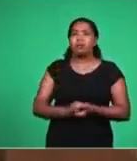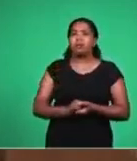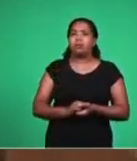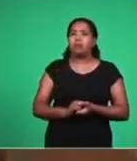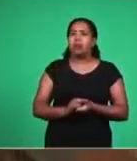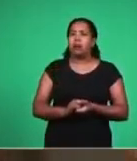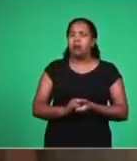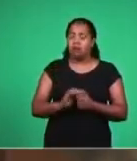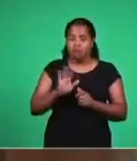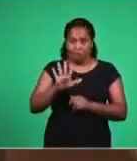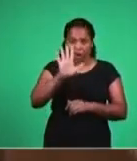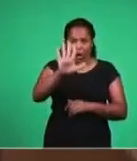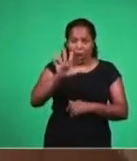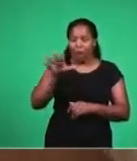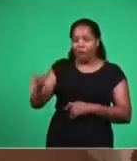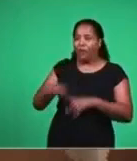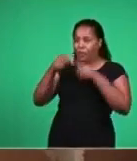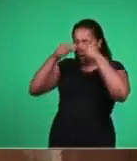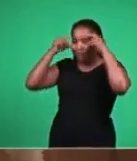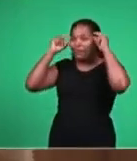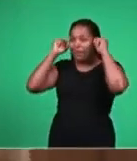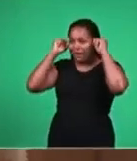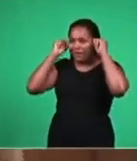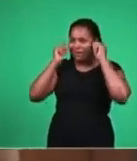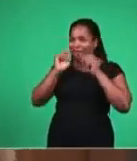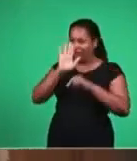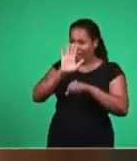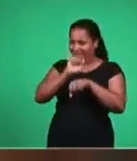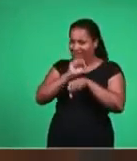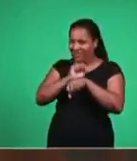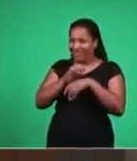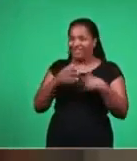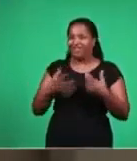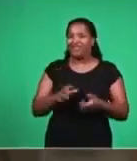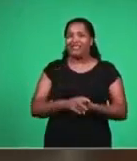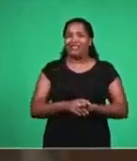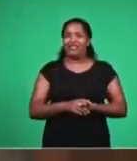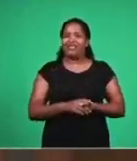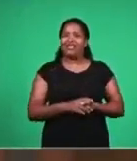My beautiful, who am I going to encounter? I'm going to get my glasses real quick.